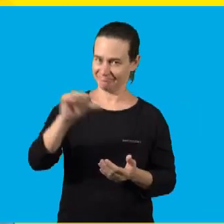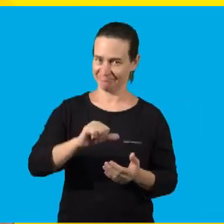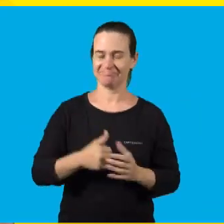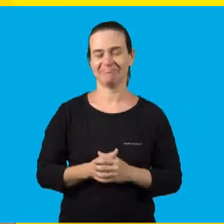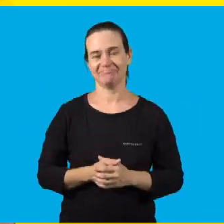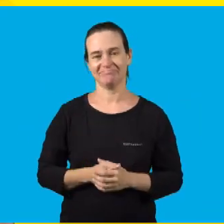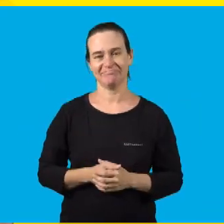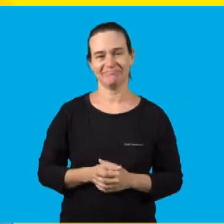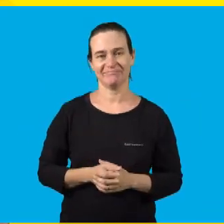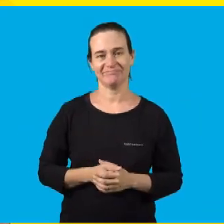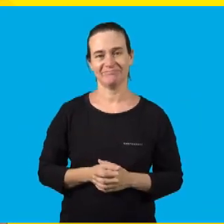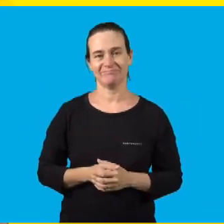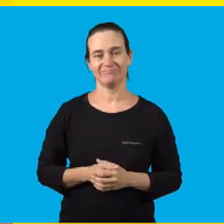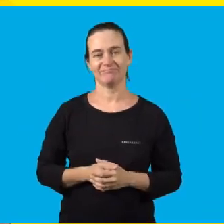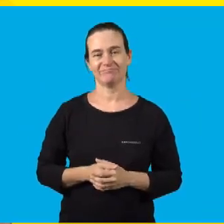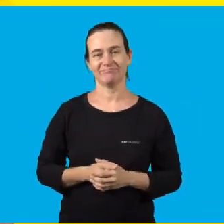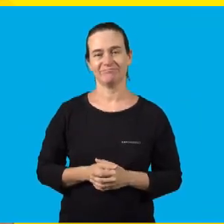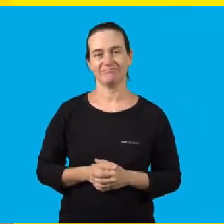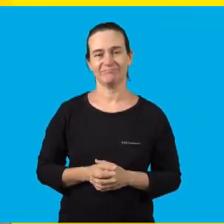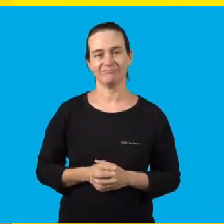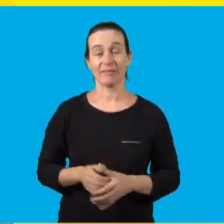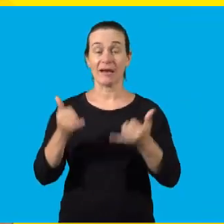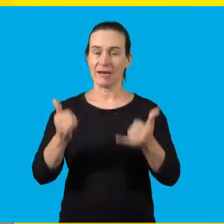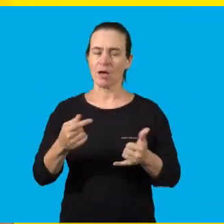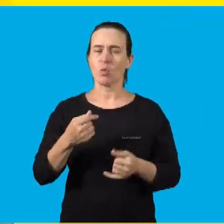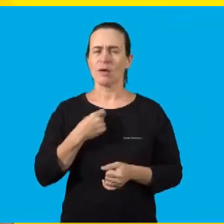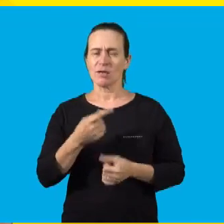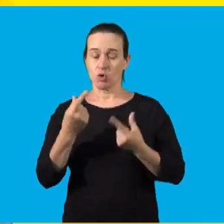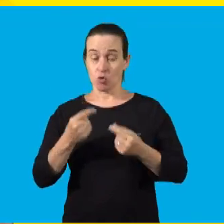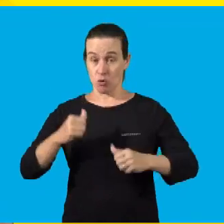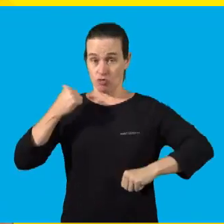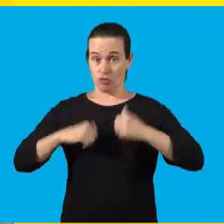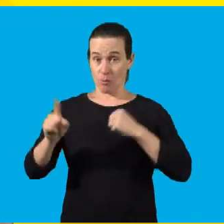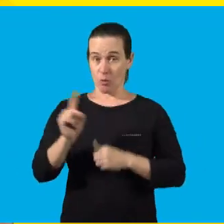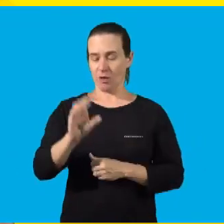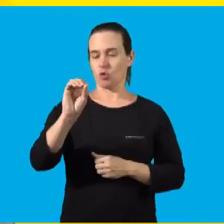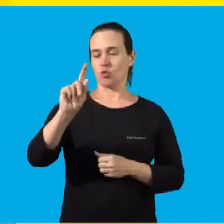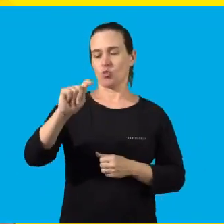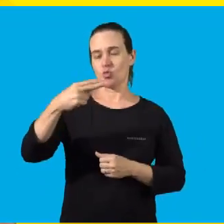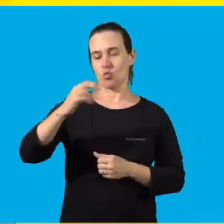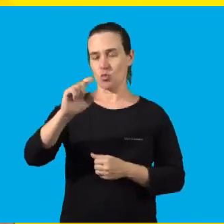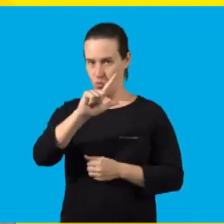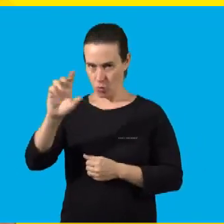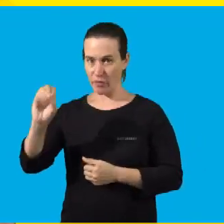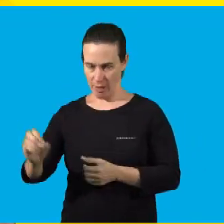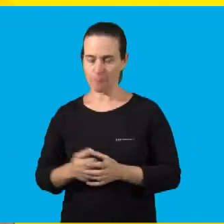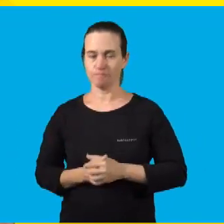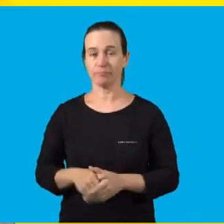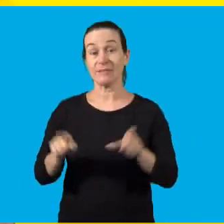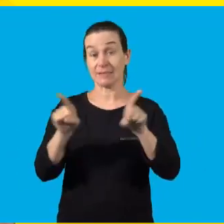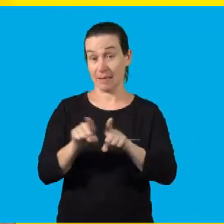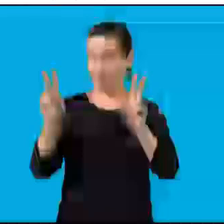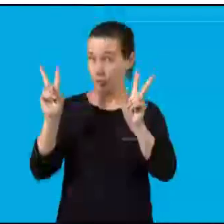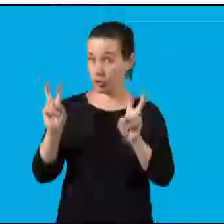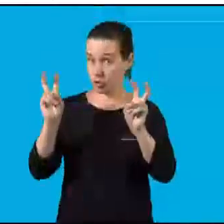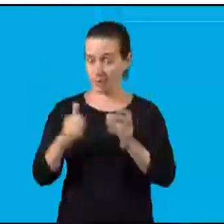Welcome back. Now, as I said, we'll be looking at the Othello literary essay. So we are dealing with the same topic